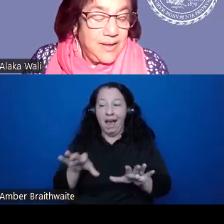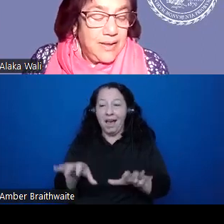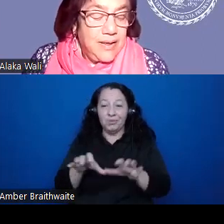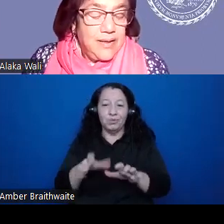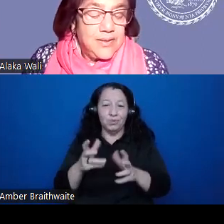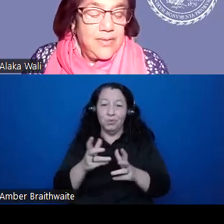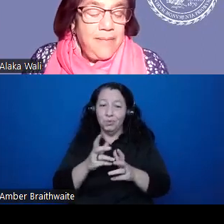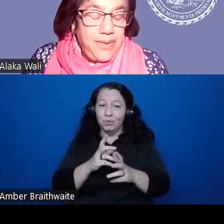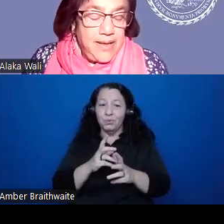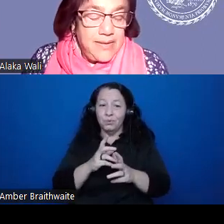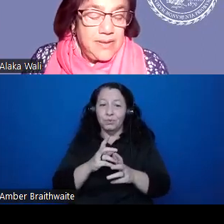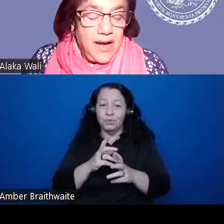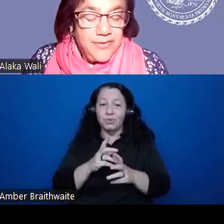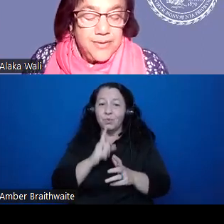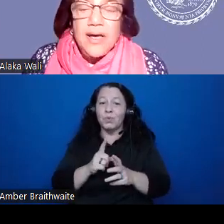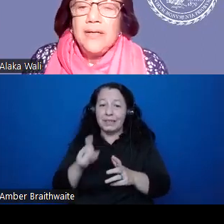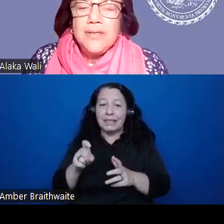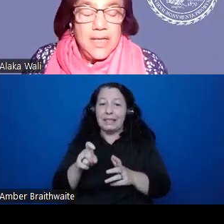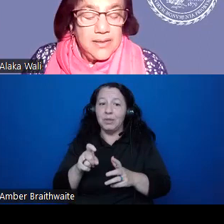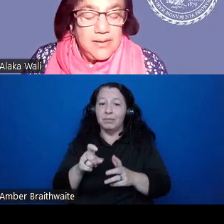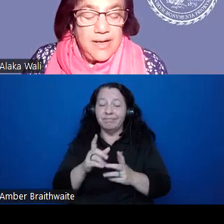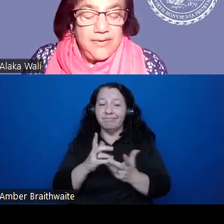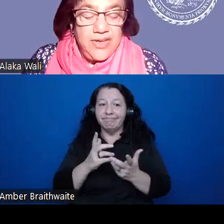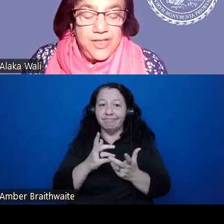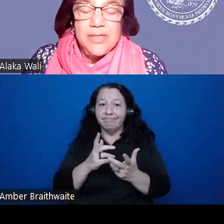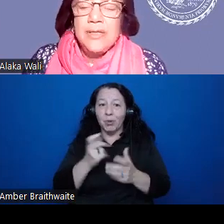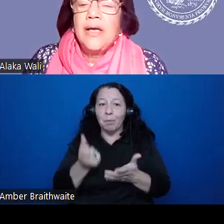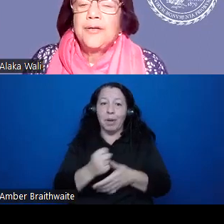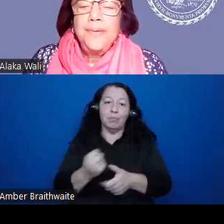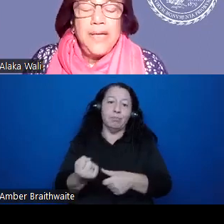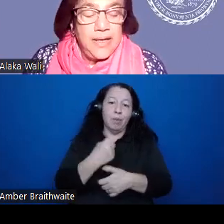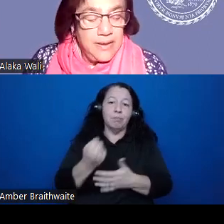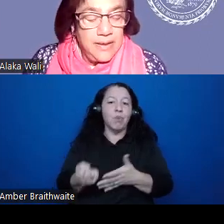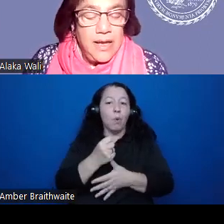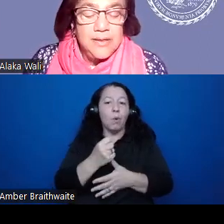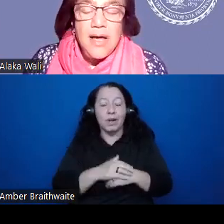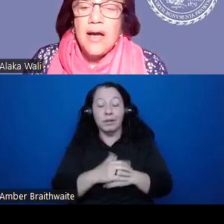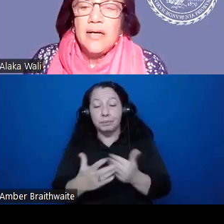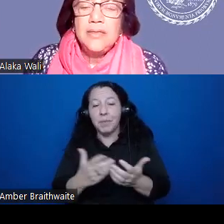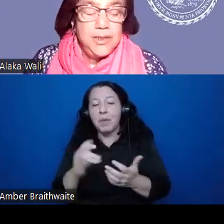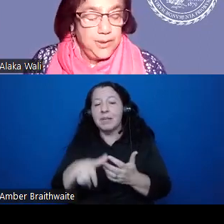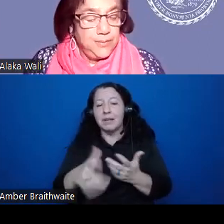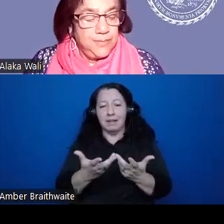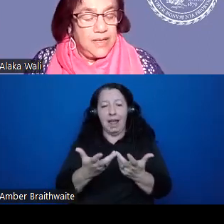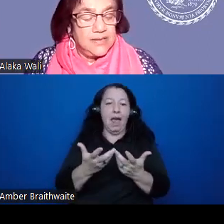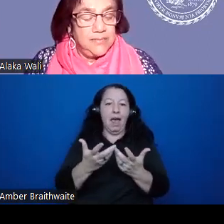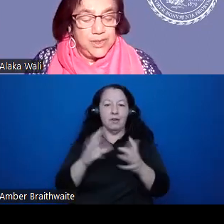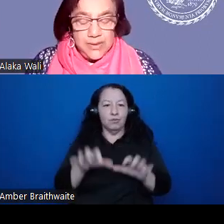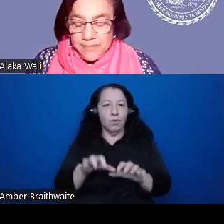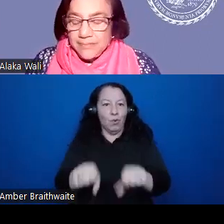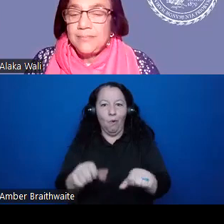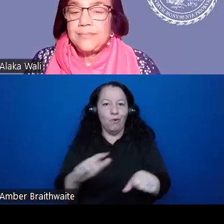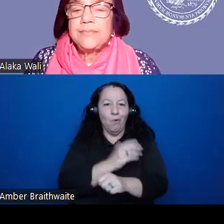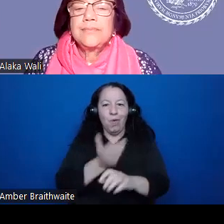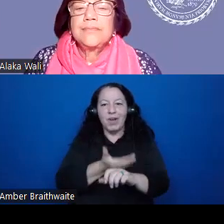urgently. So that began the effort to undertake the renovation and create an entirely new